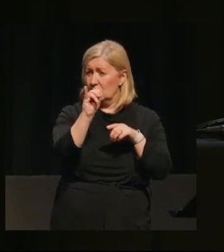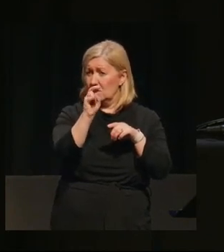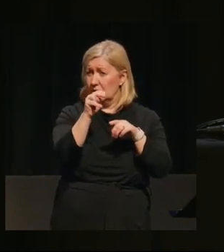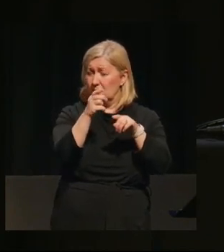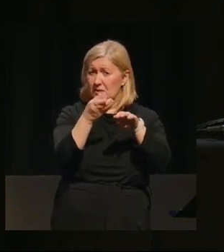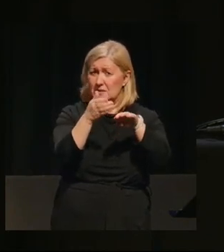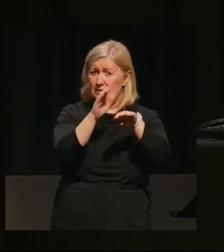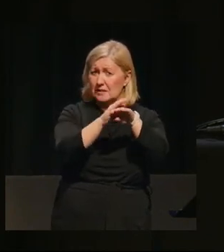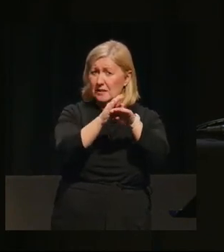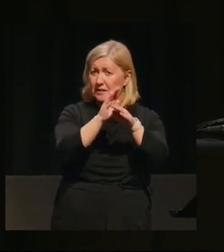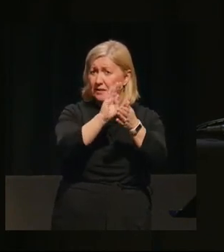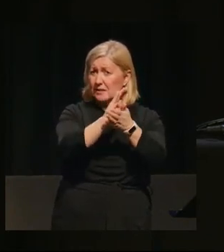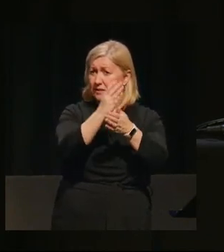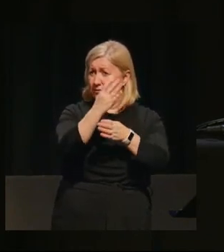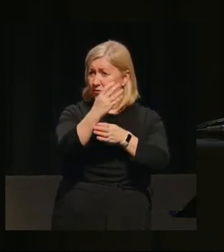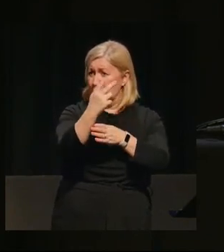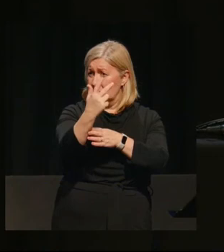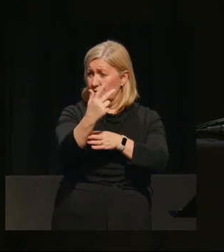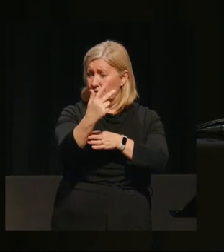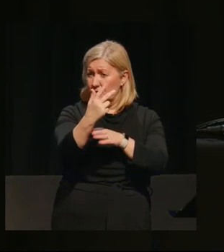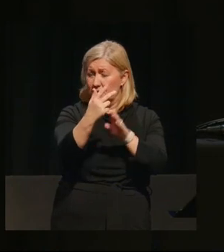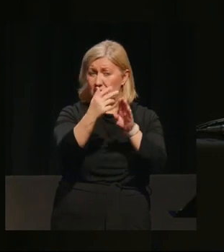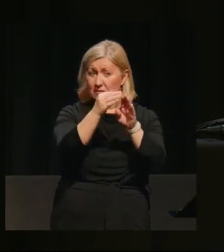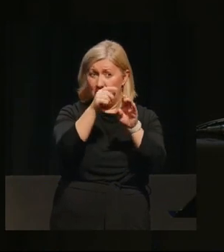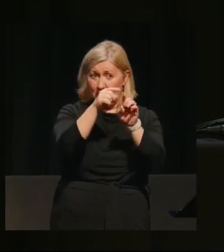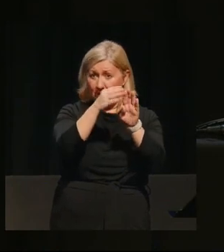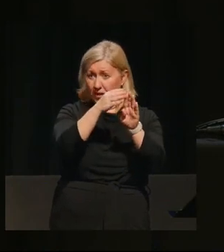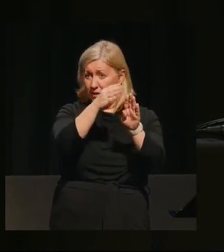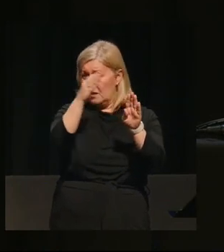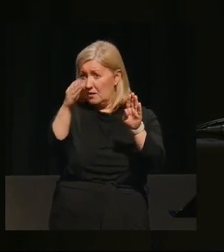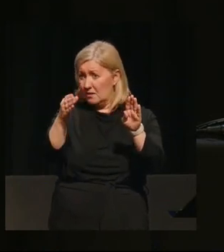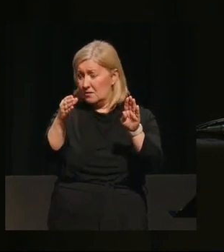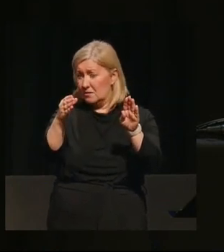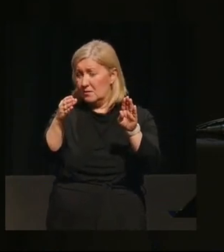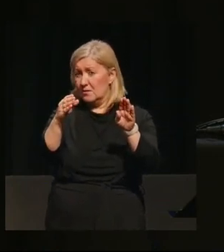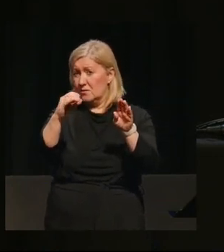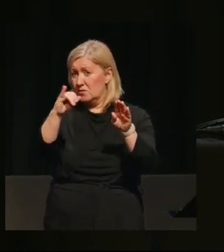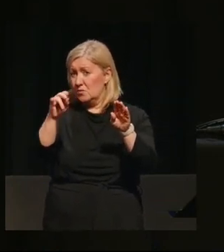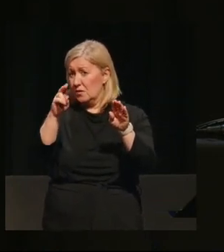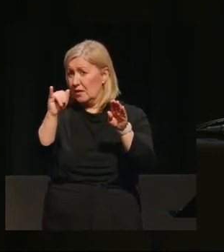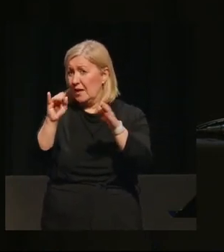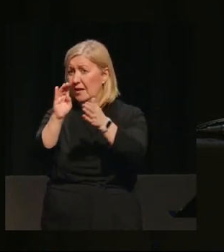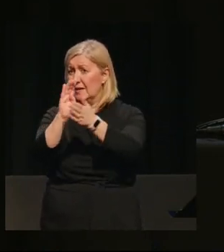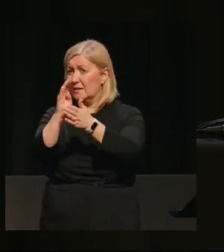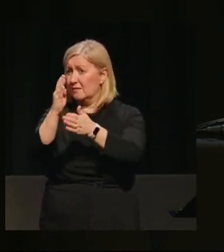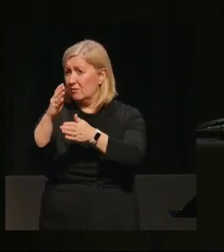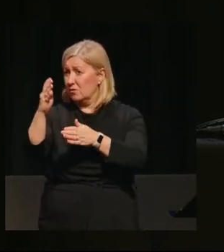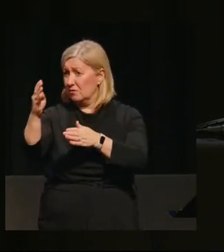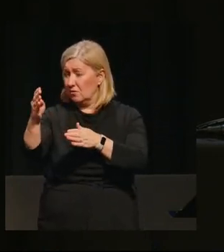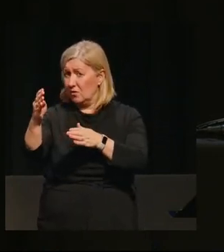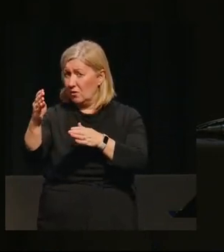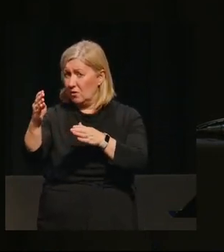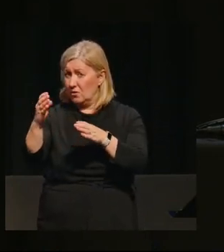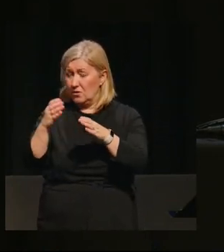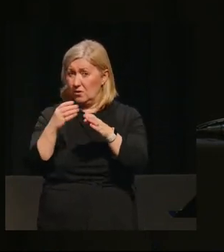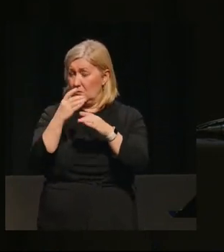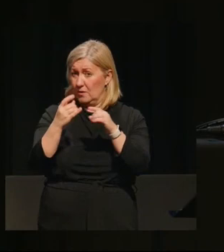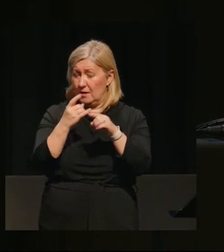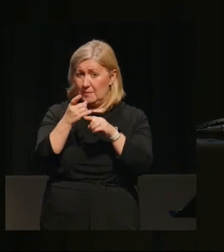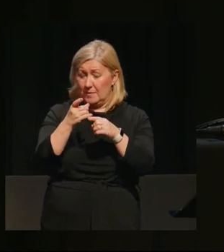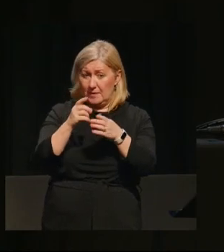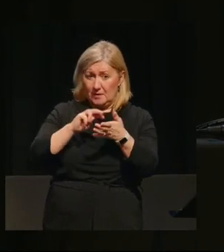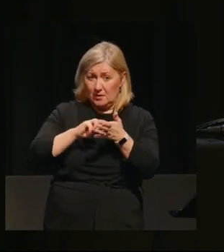Between July and September 1944, in just 8 weeks, Adolf Eichmann organized the roundup